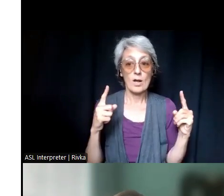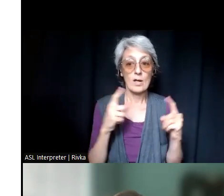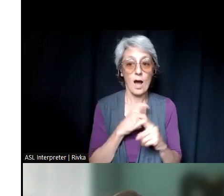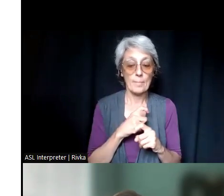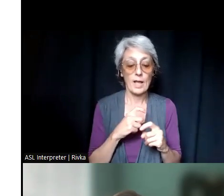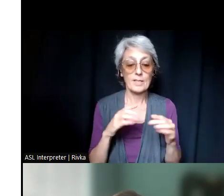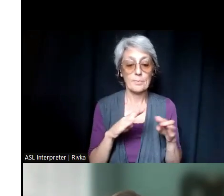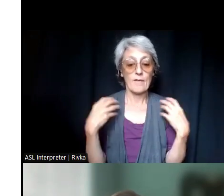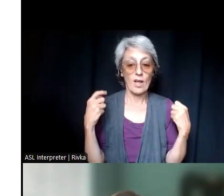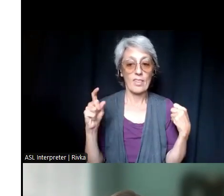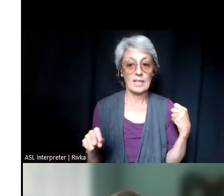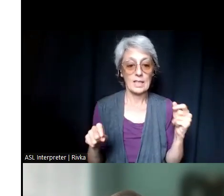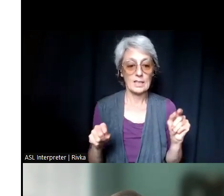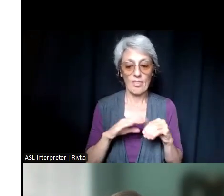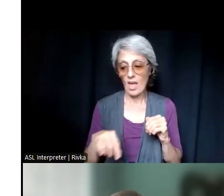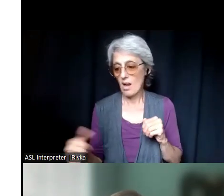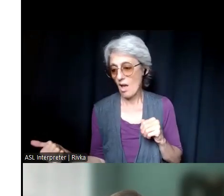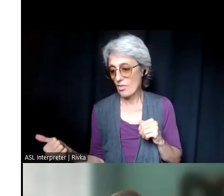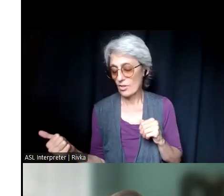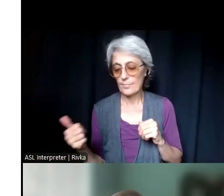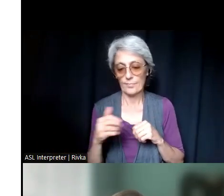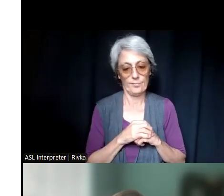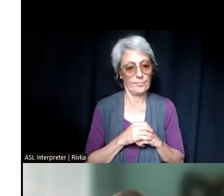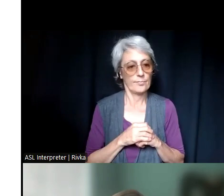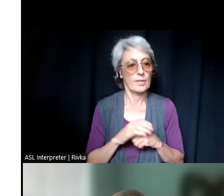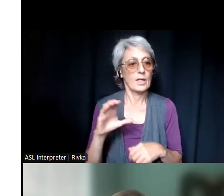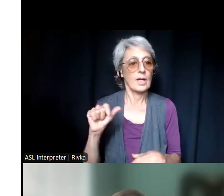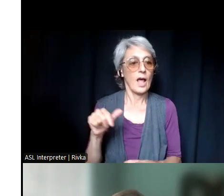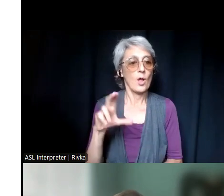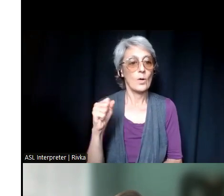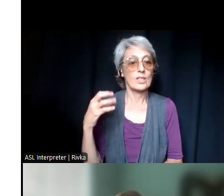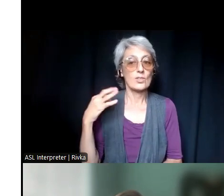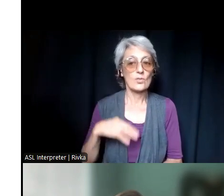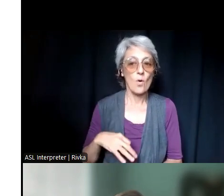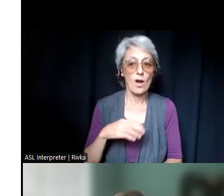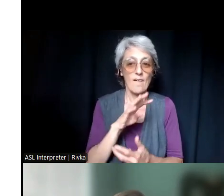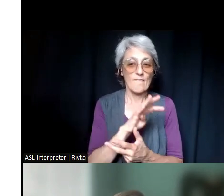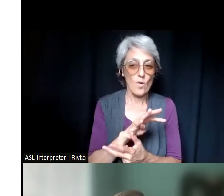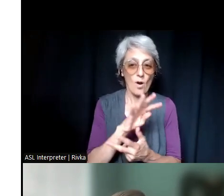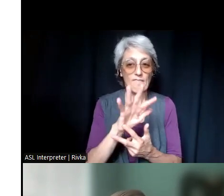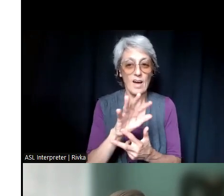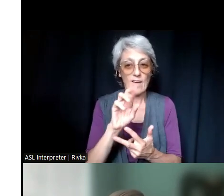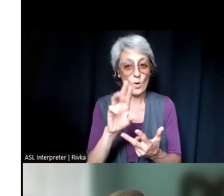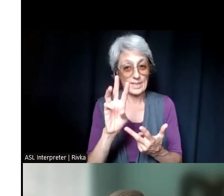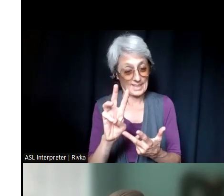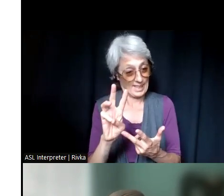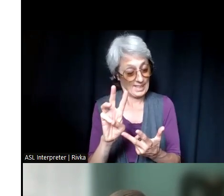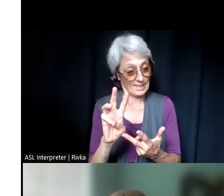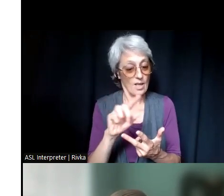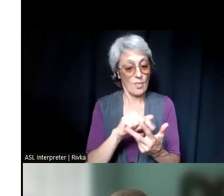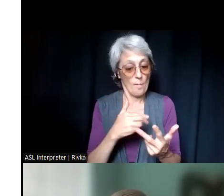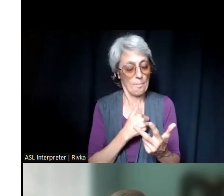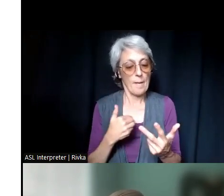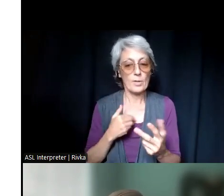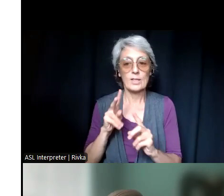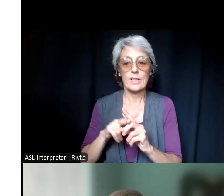needs. So members with a CalLocus score of a 4, 5, or 6 are assigned to high needs case